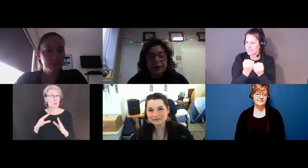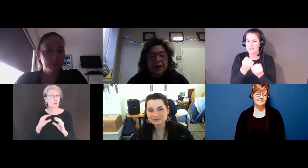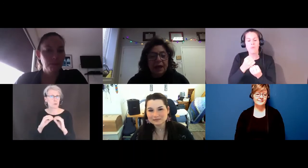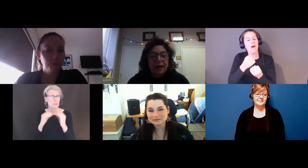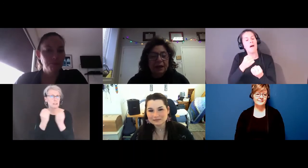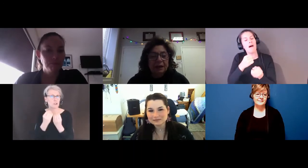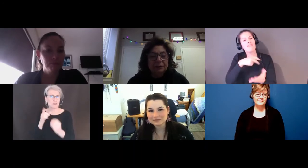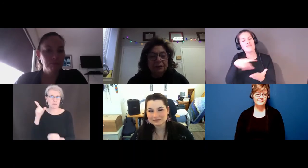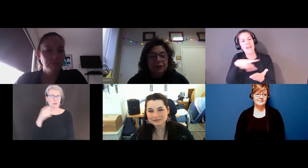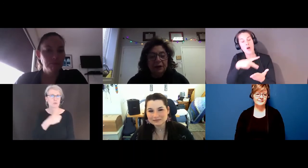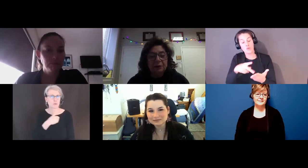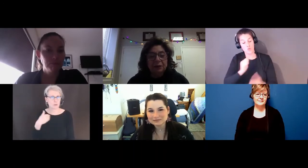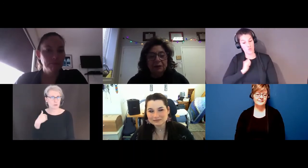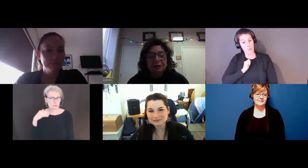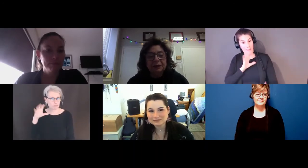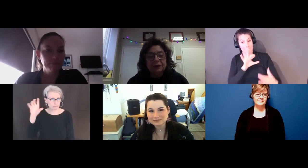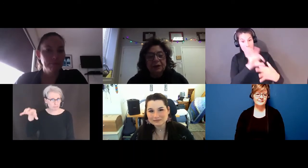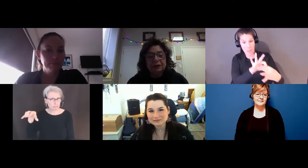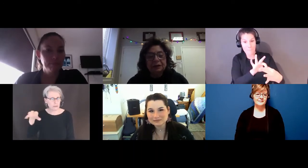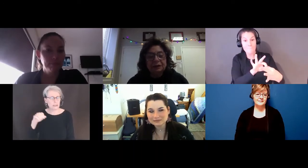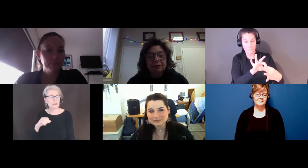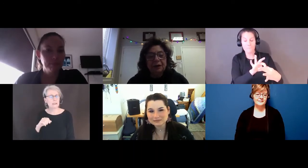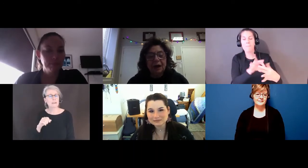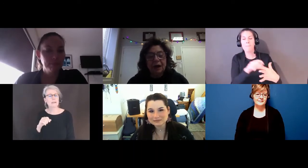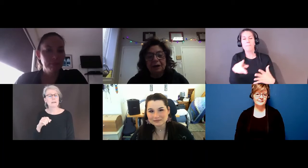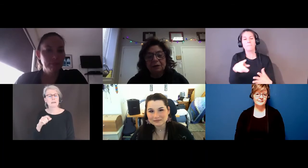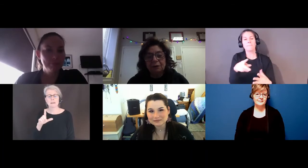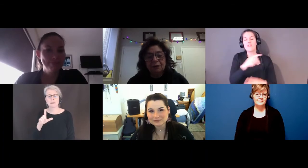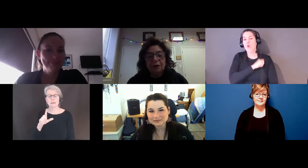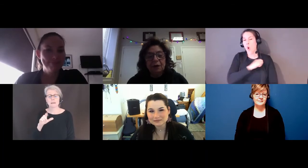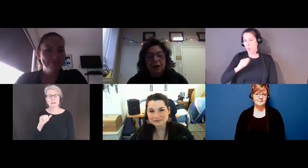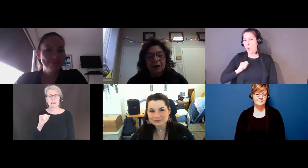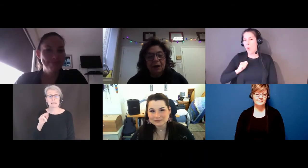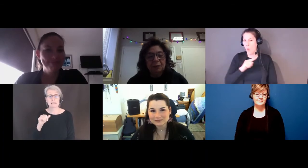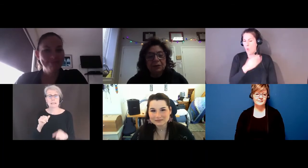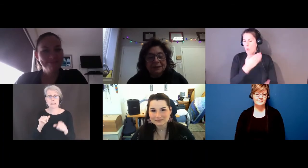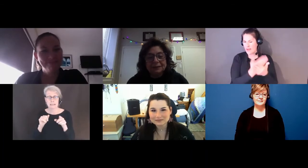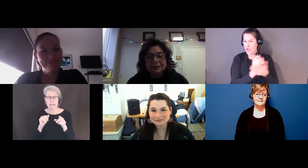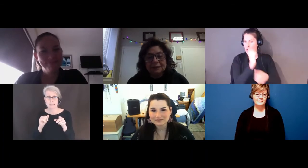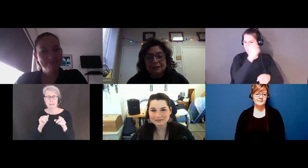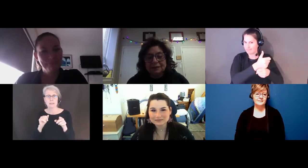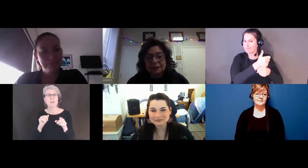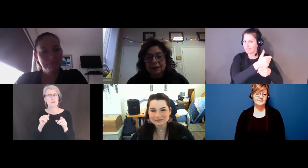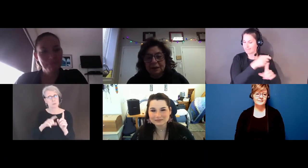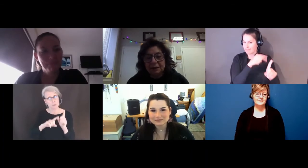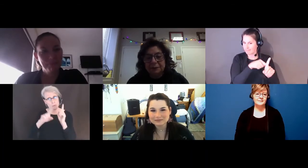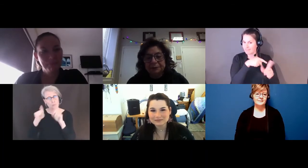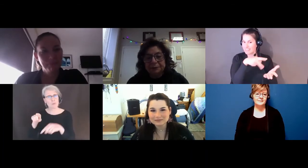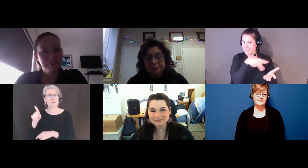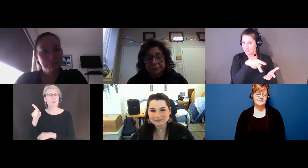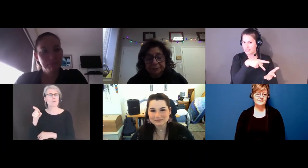Toronto. And recently, Lindsay has presented